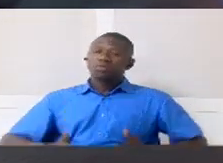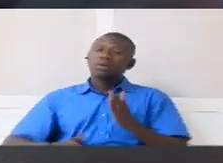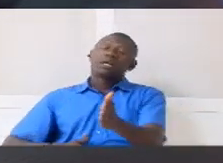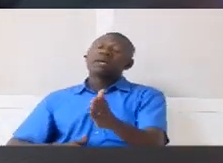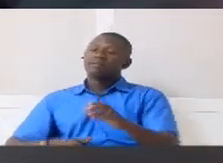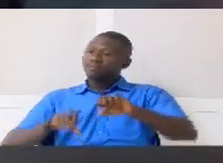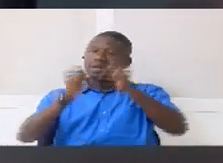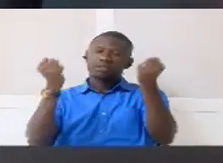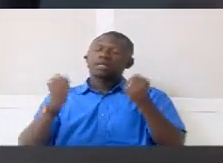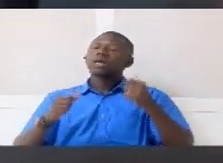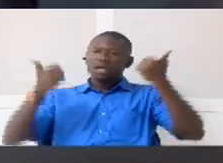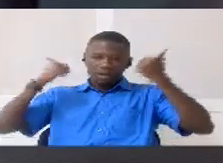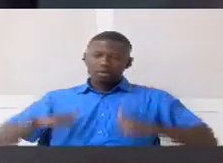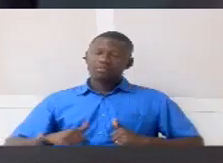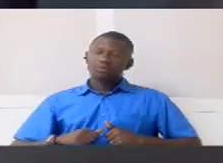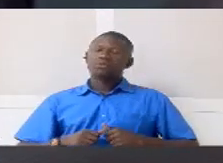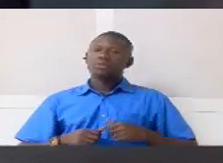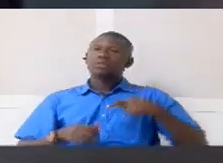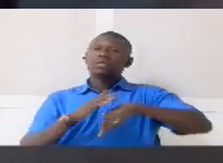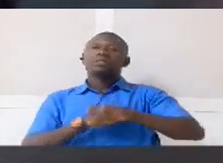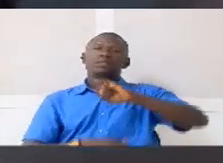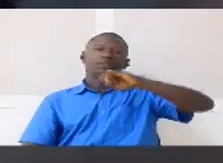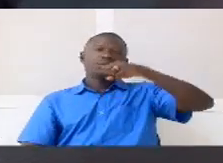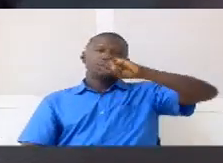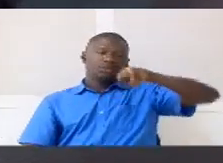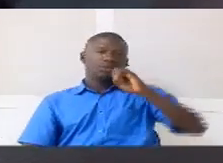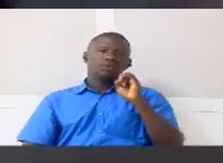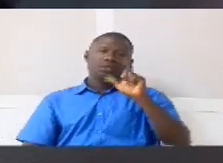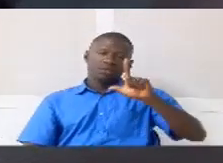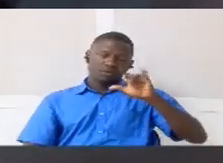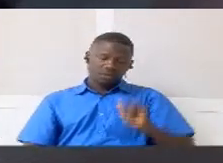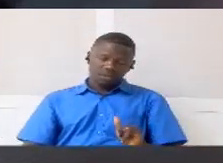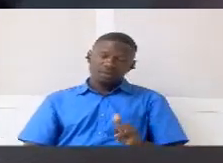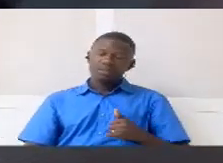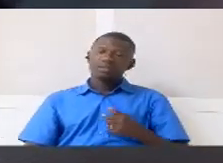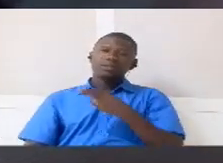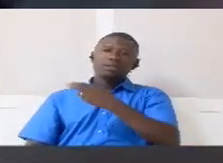country between July 1994 and January